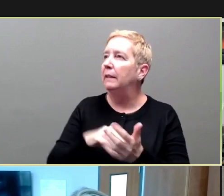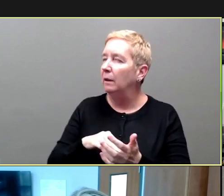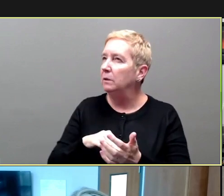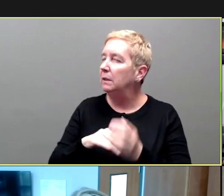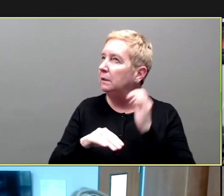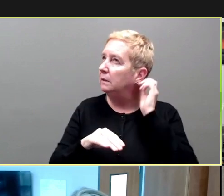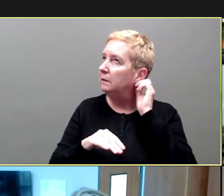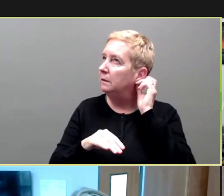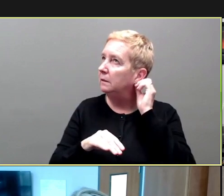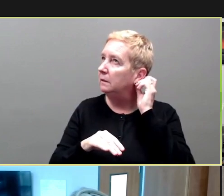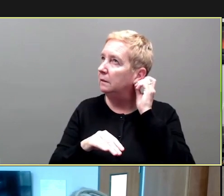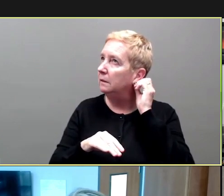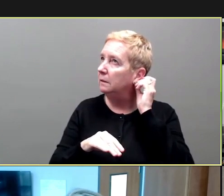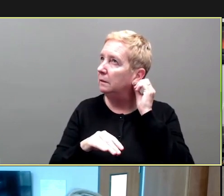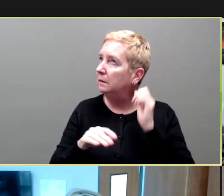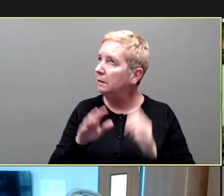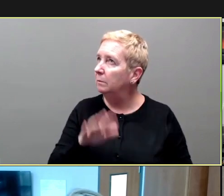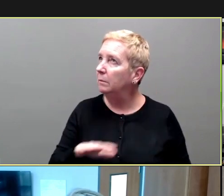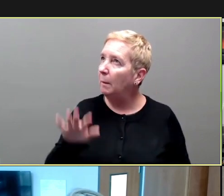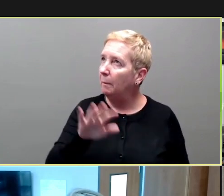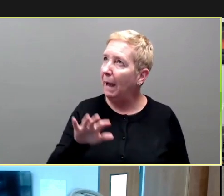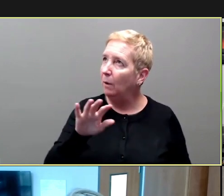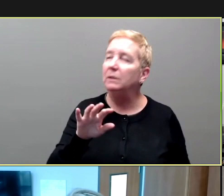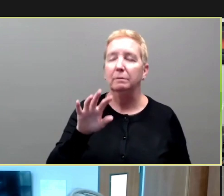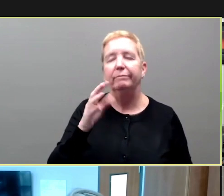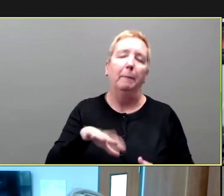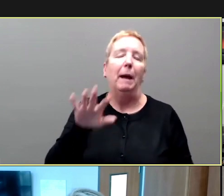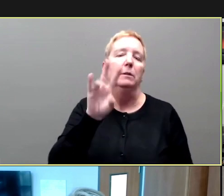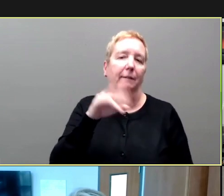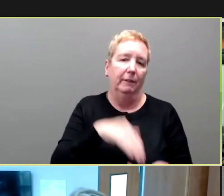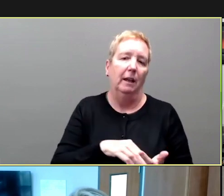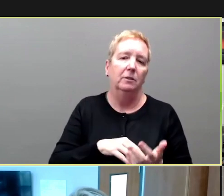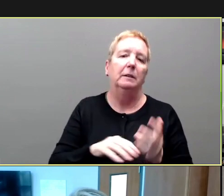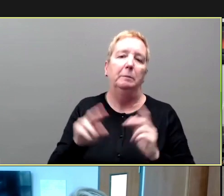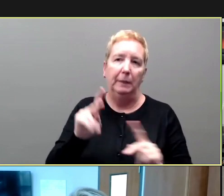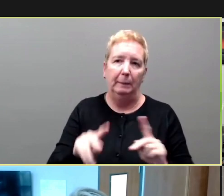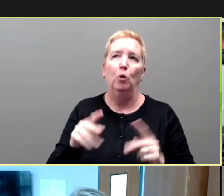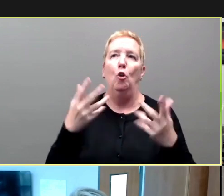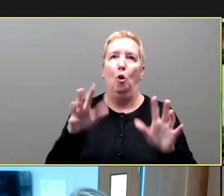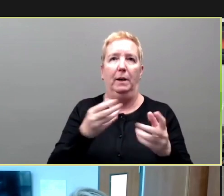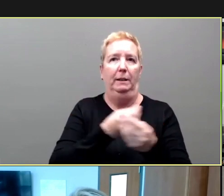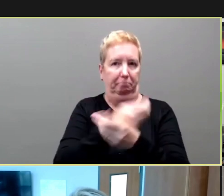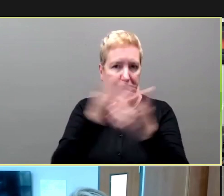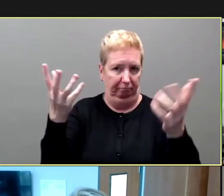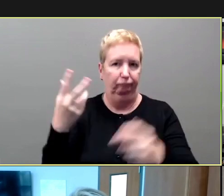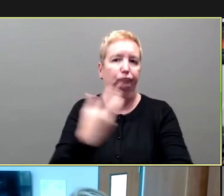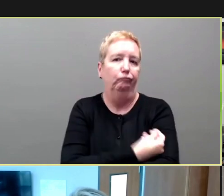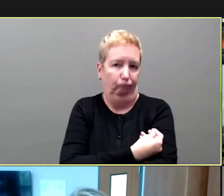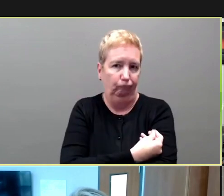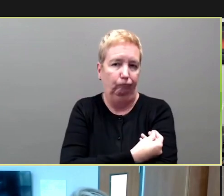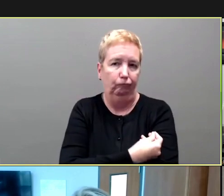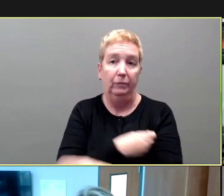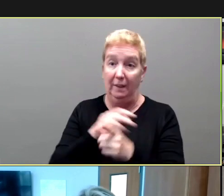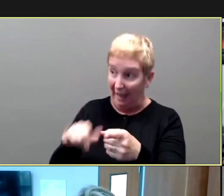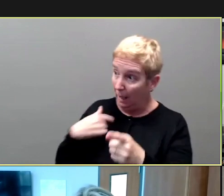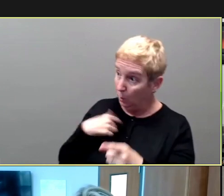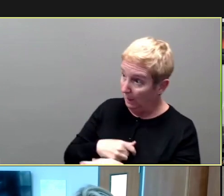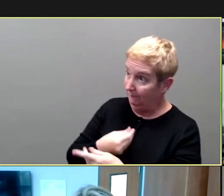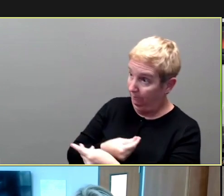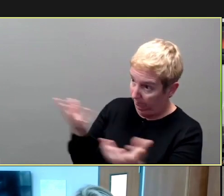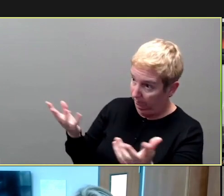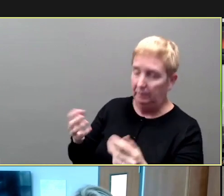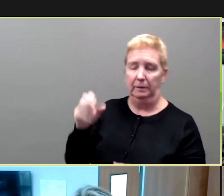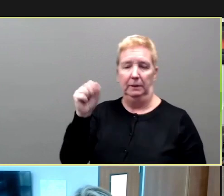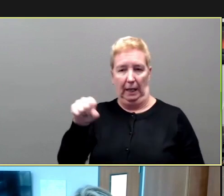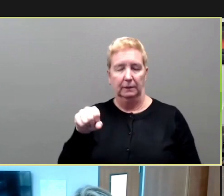7,000 and around a little bit above 7,000 doses that we've had so far. That we've given? That we've